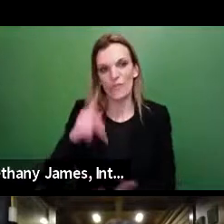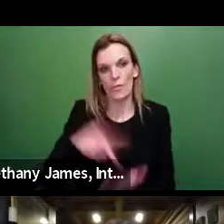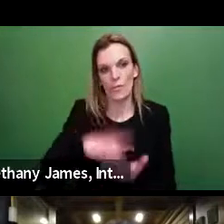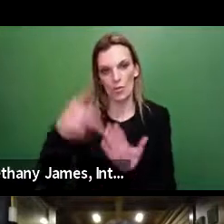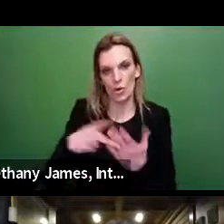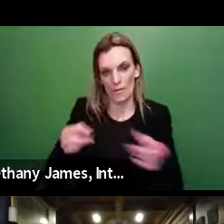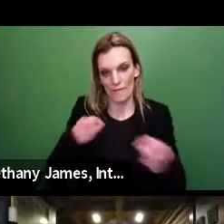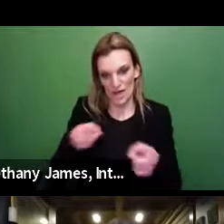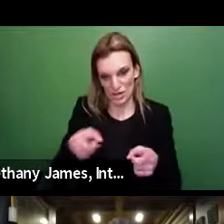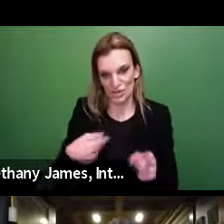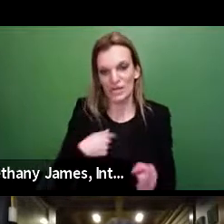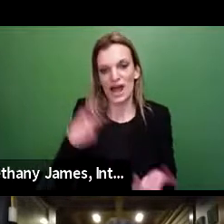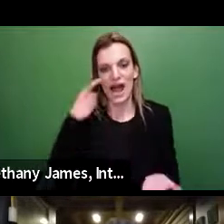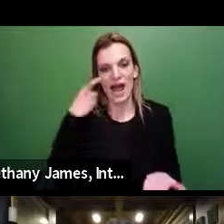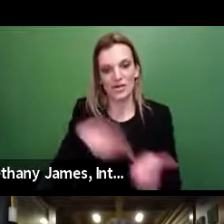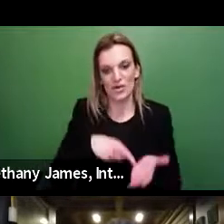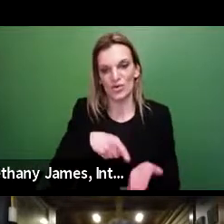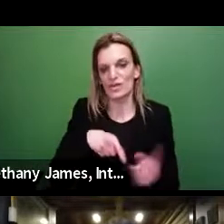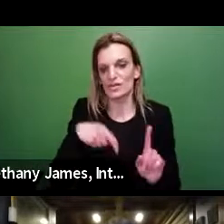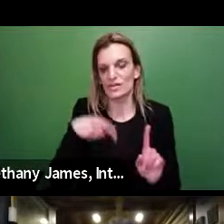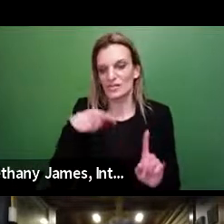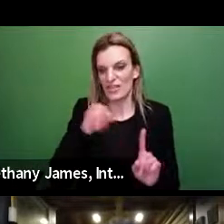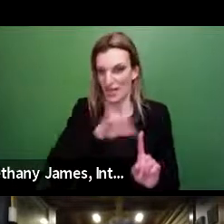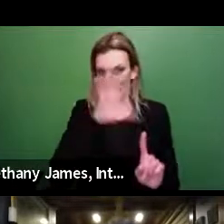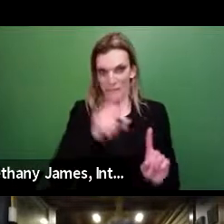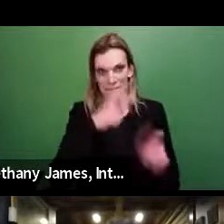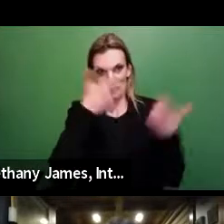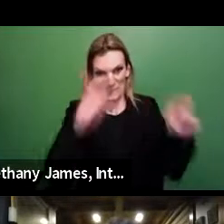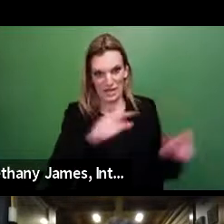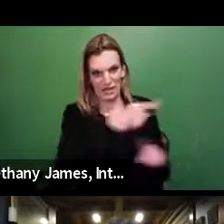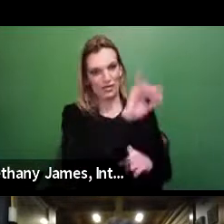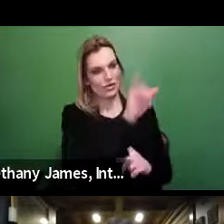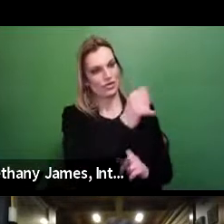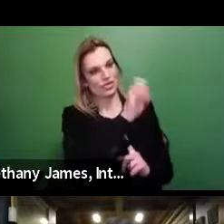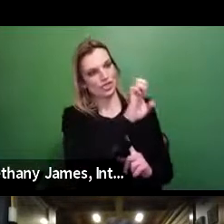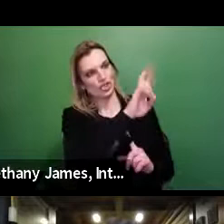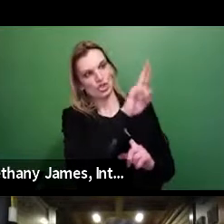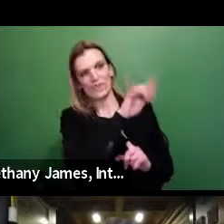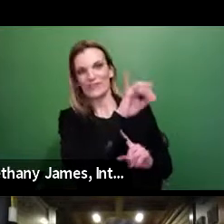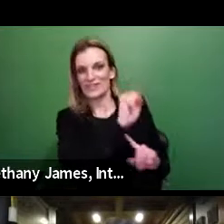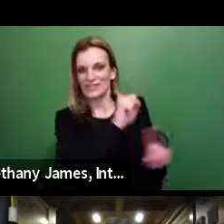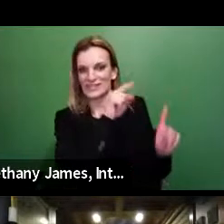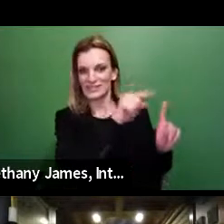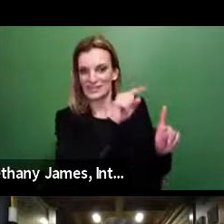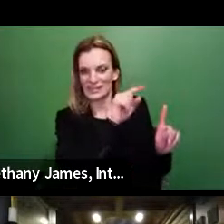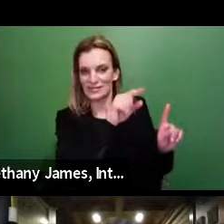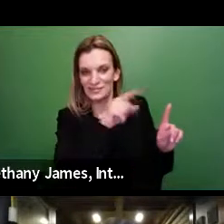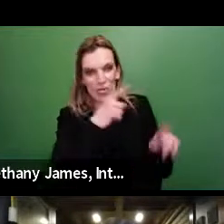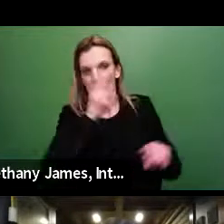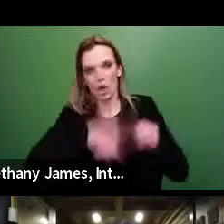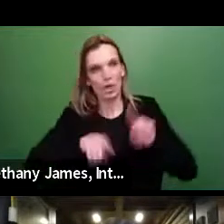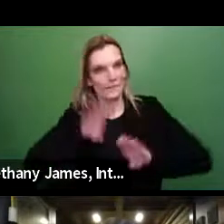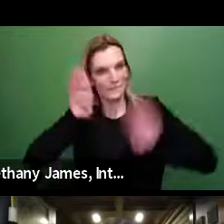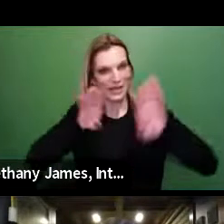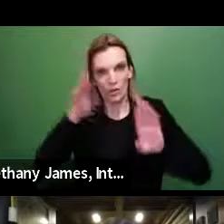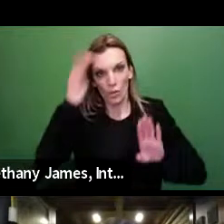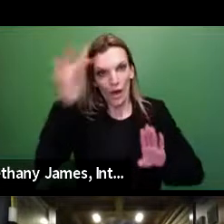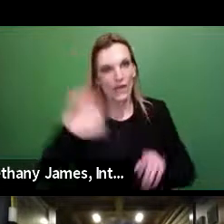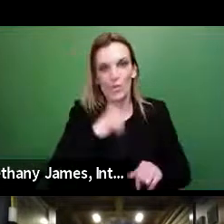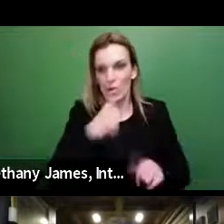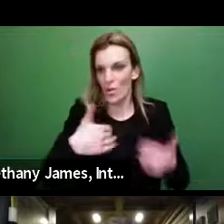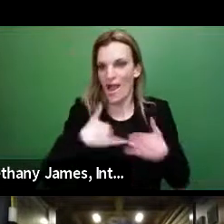management, where even a company that size couldn't bid on certain projects because we didn't have the